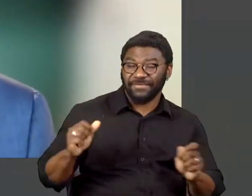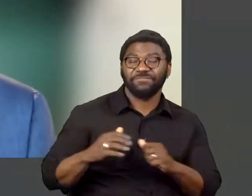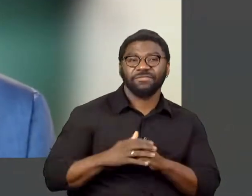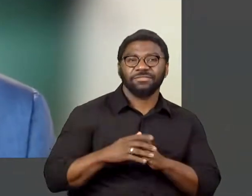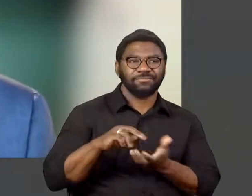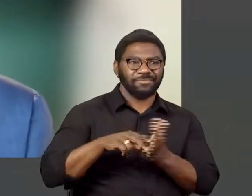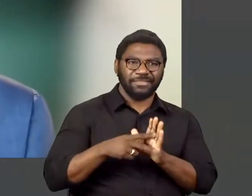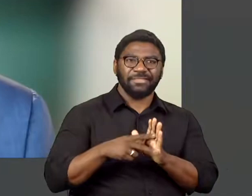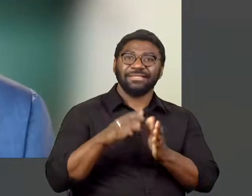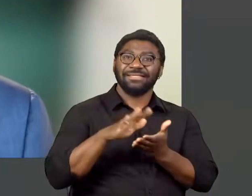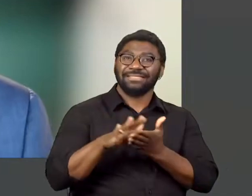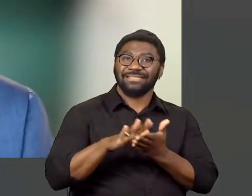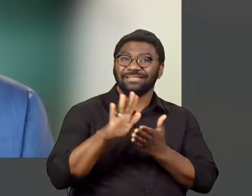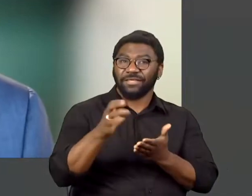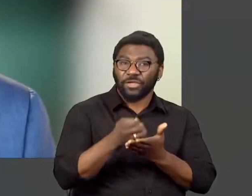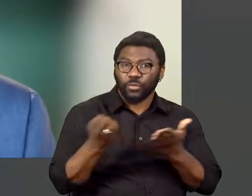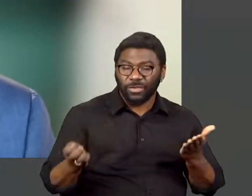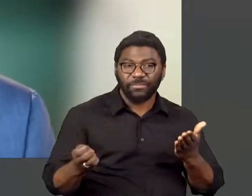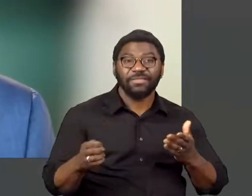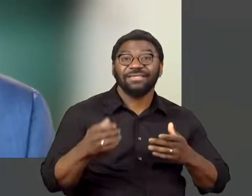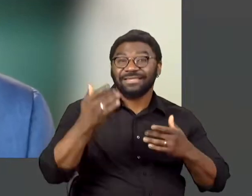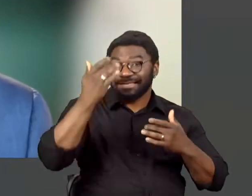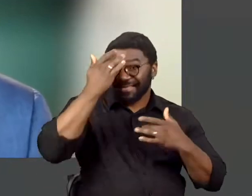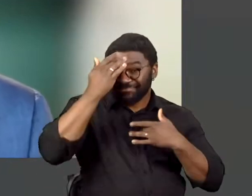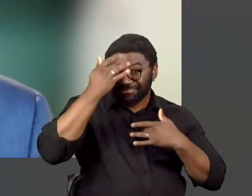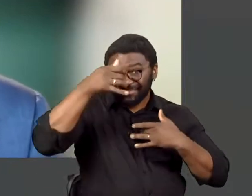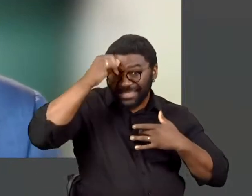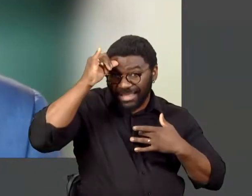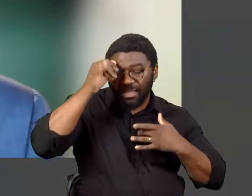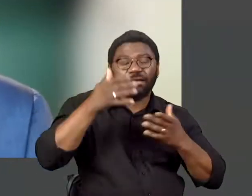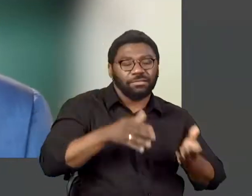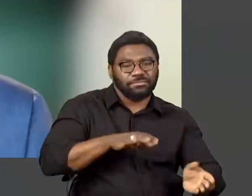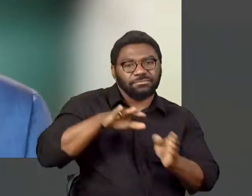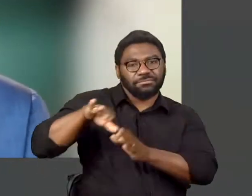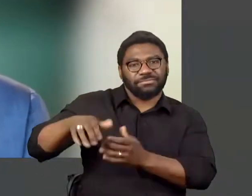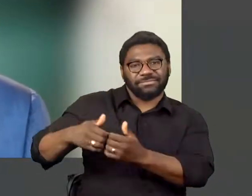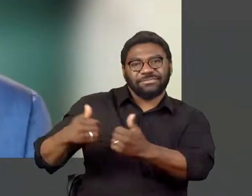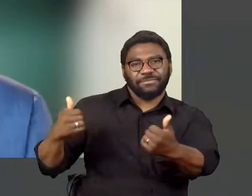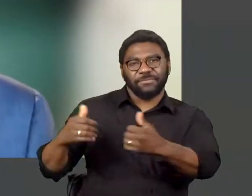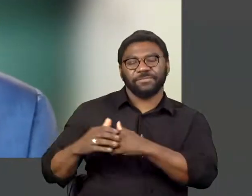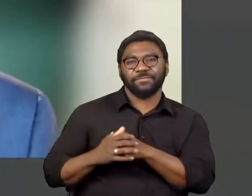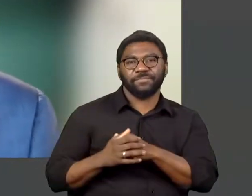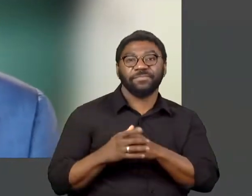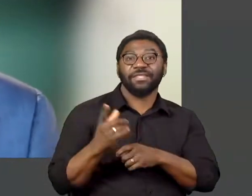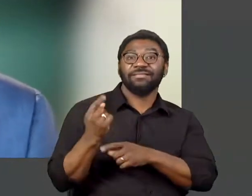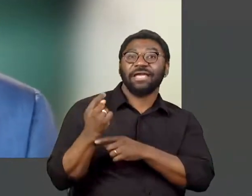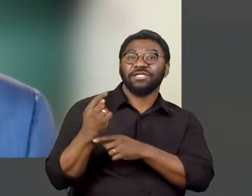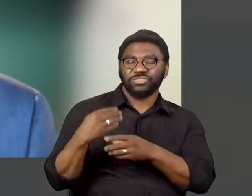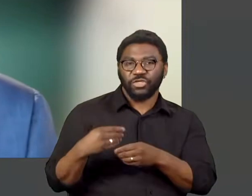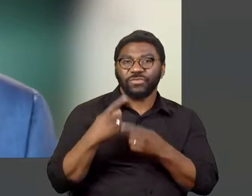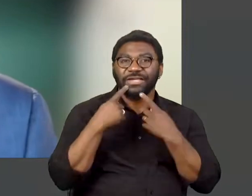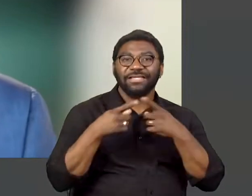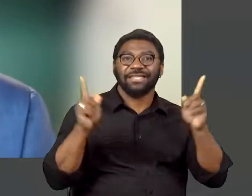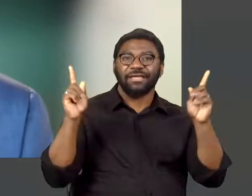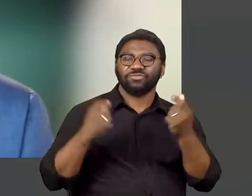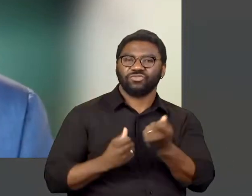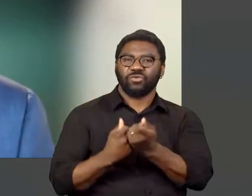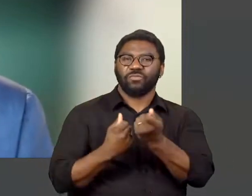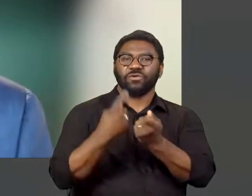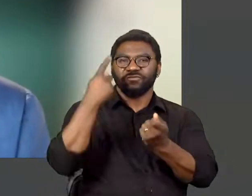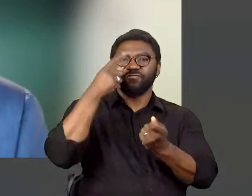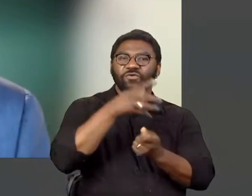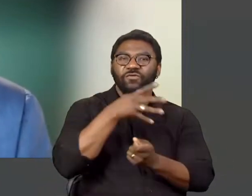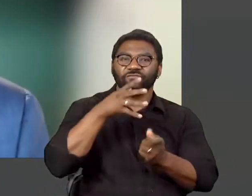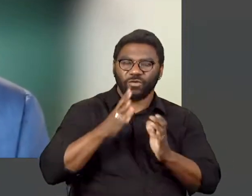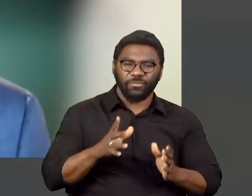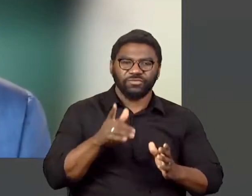equipment or quarantining sick cows. Last week, USDA announced a series of supports for farmers that have affected herds to provide them with